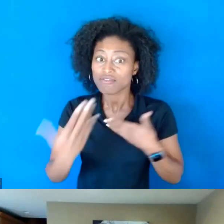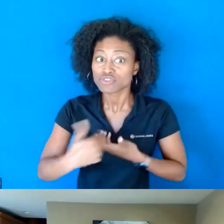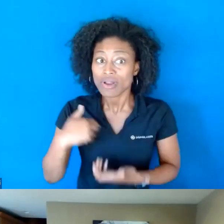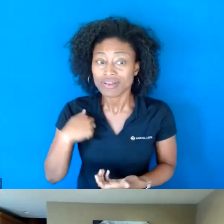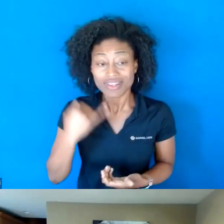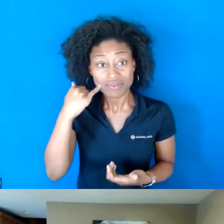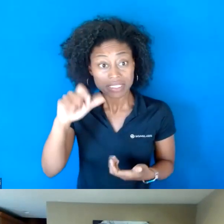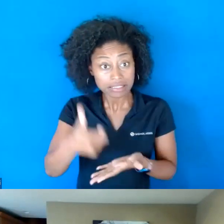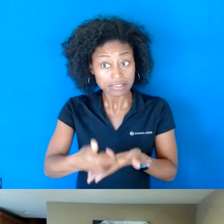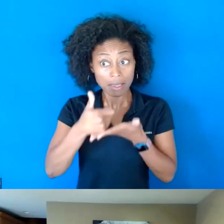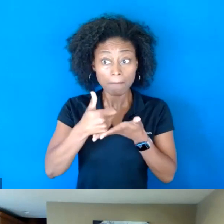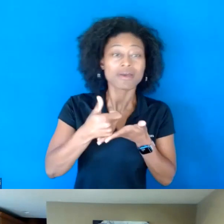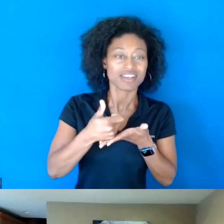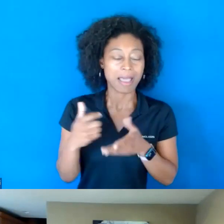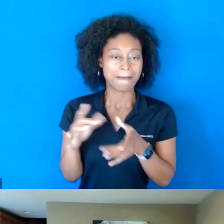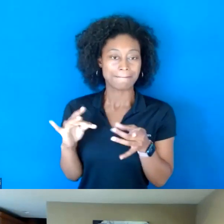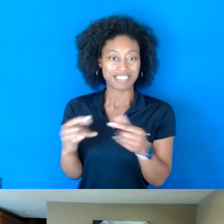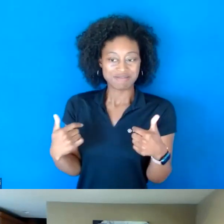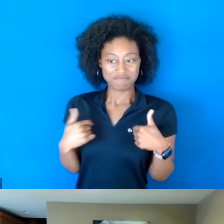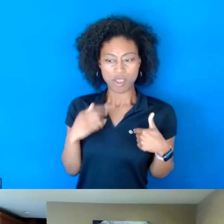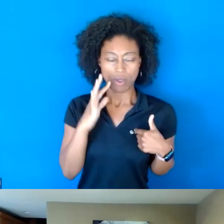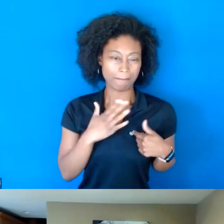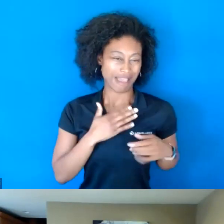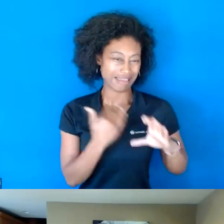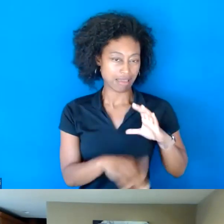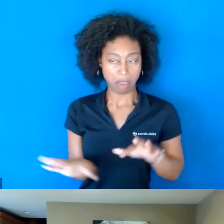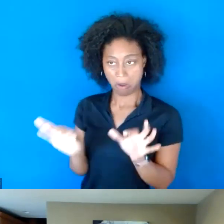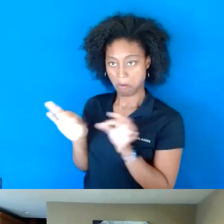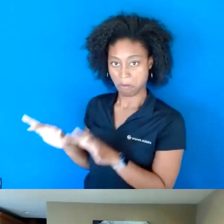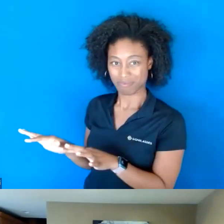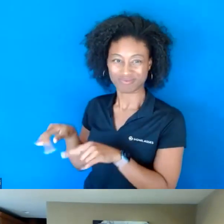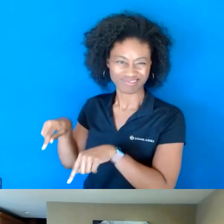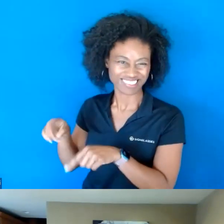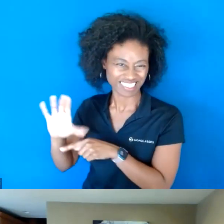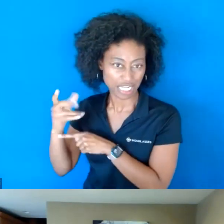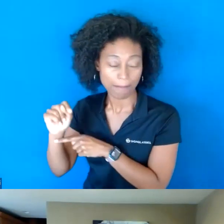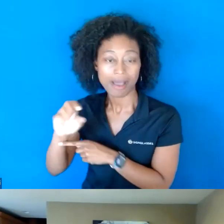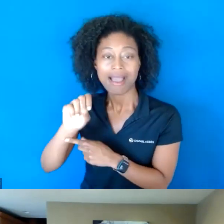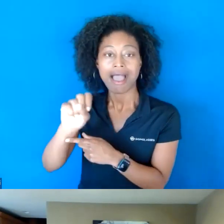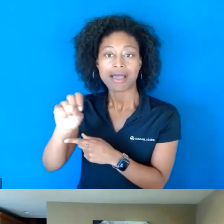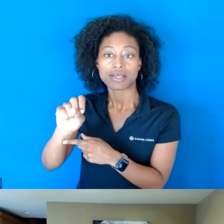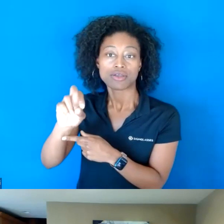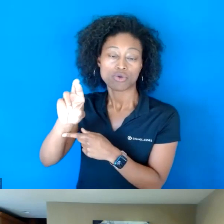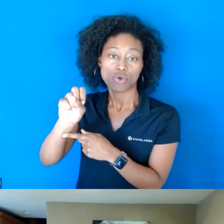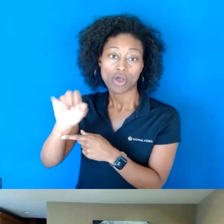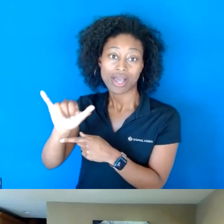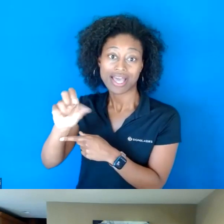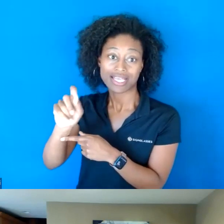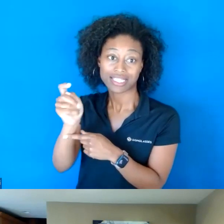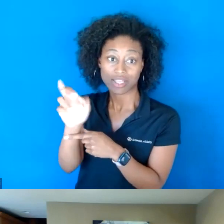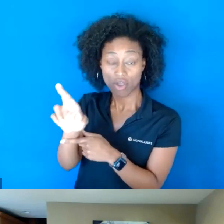message me. I'm Sierra, and I'll drop my email into the chat as well, but it's sroyster, so